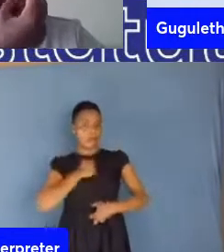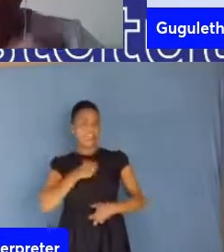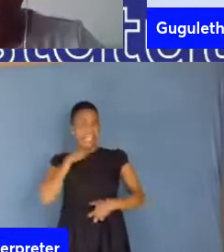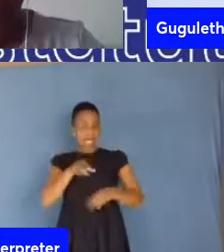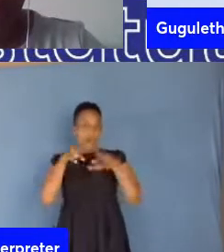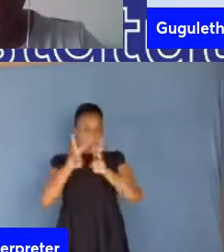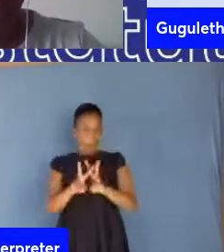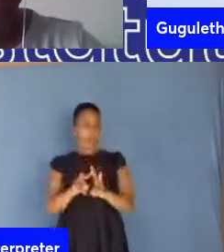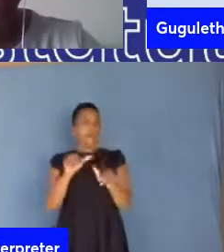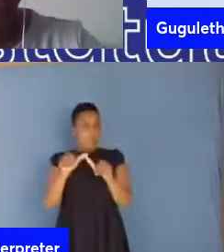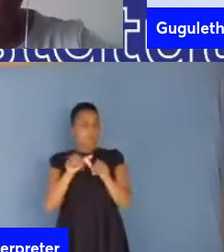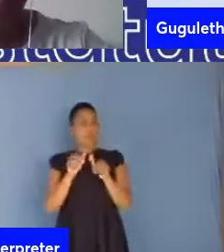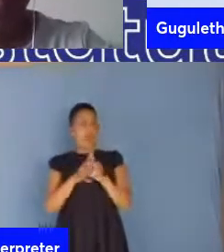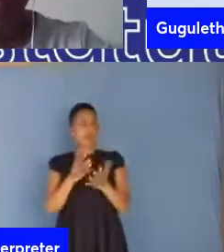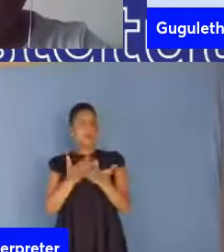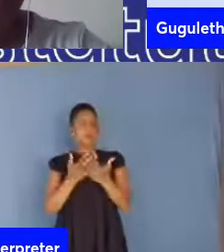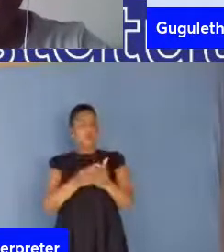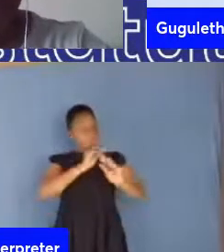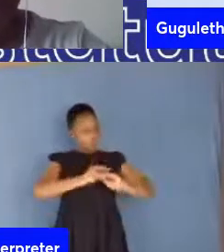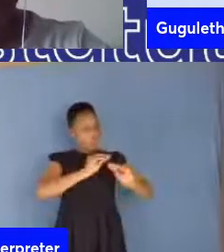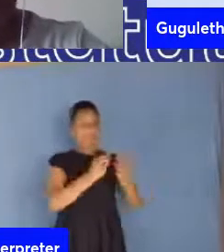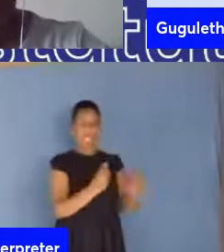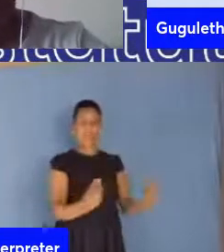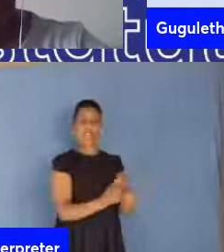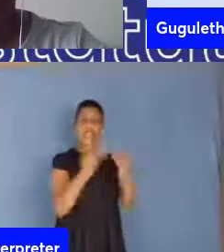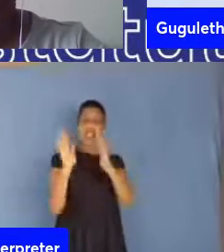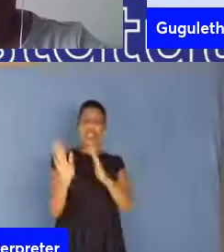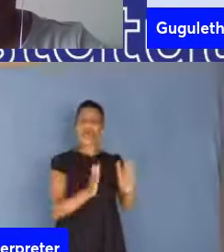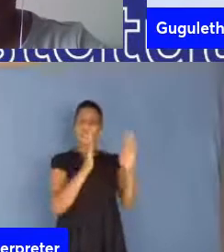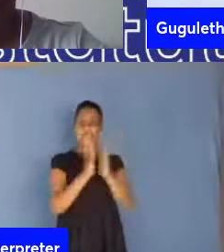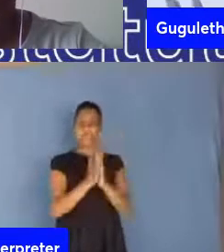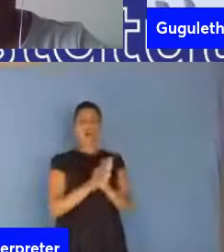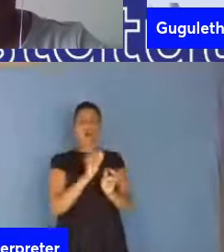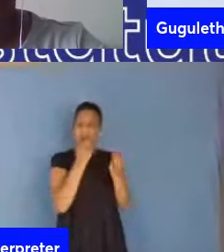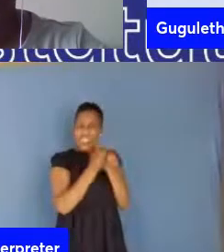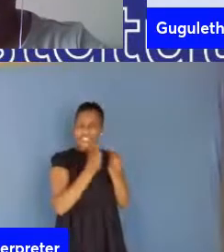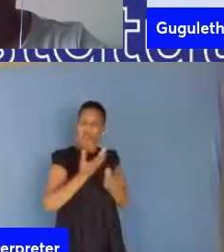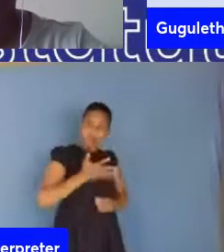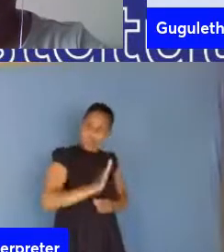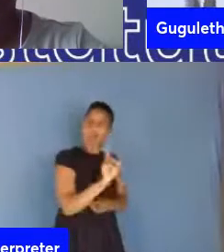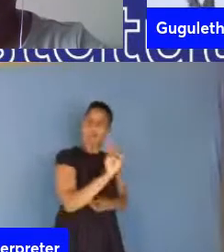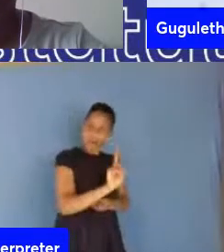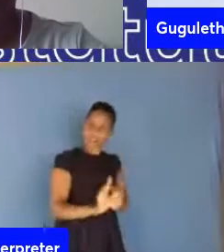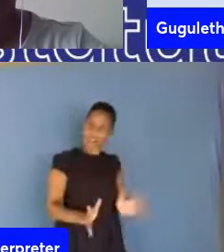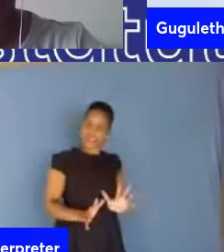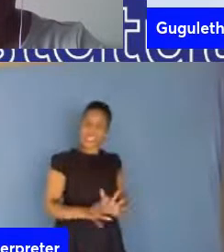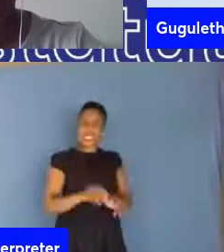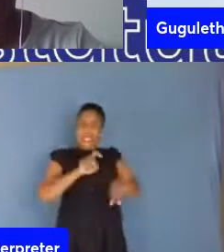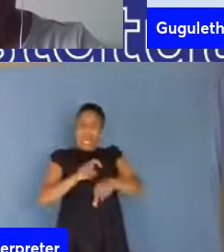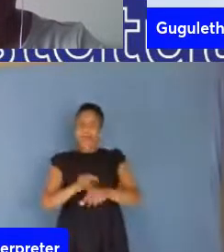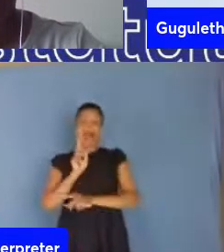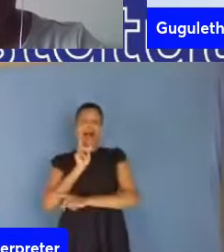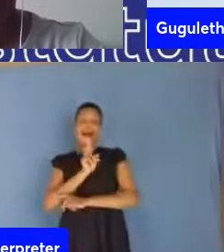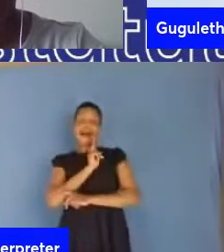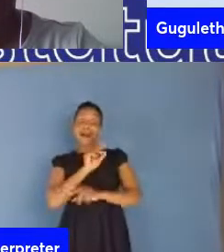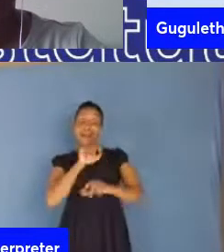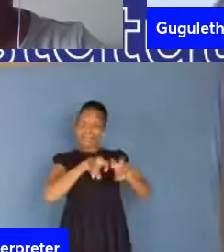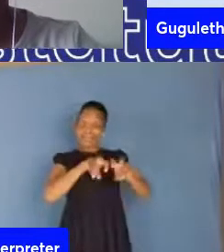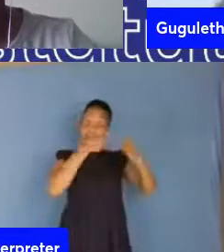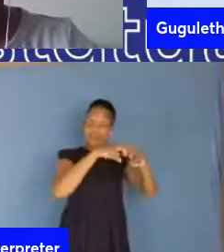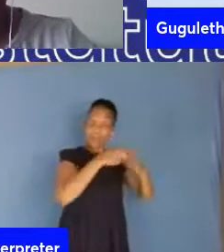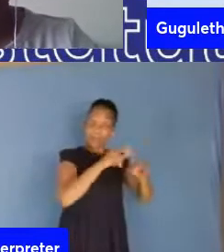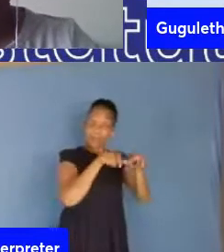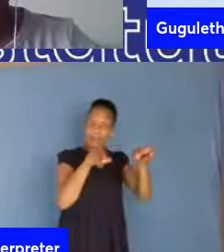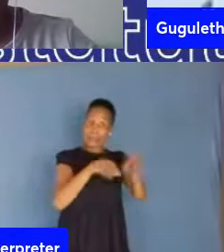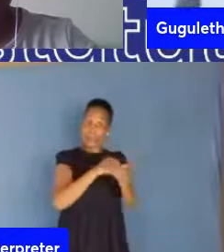able to teach our kids the lesson on what it is that they don't want, so that when the uncle who is a rapist in the family comes to